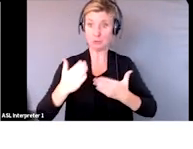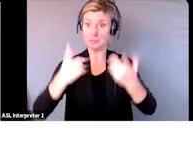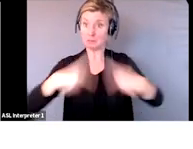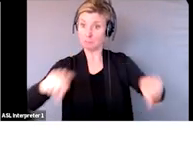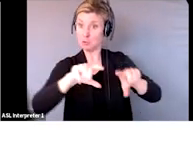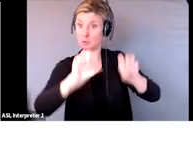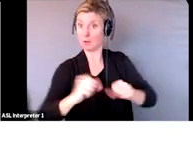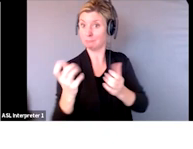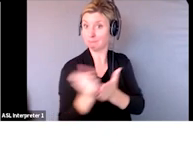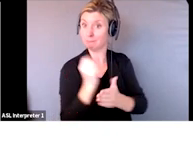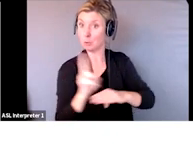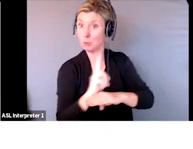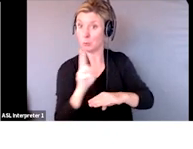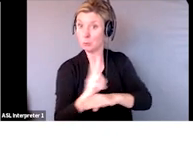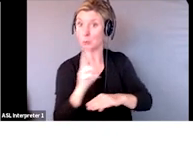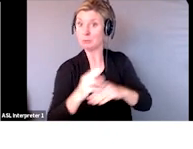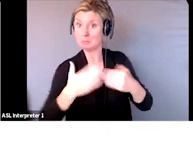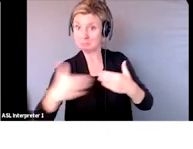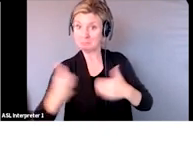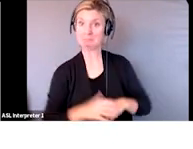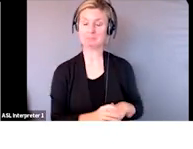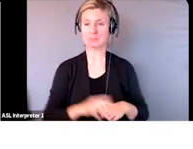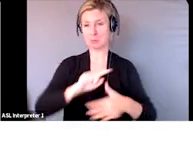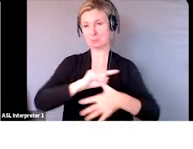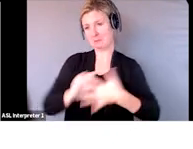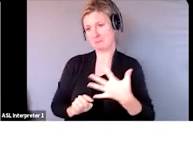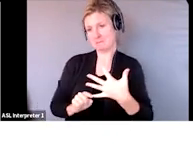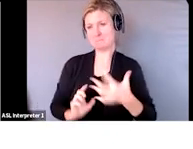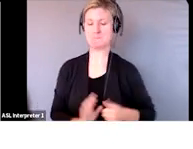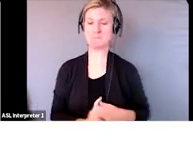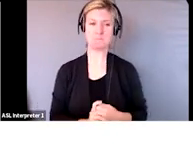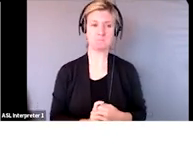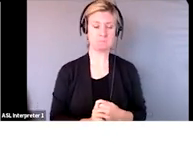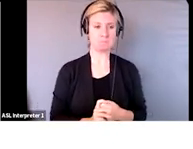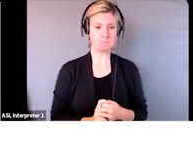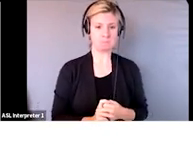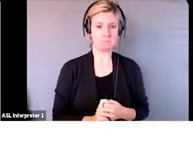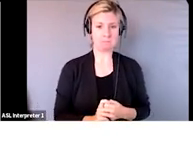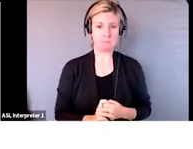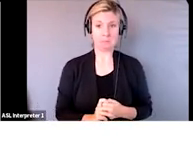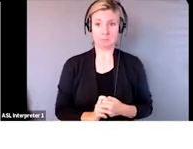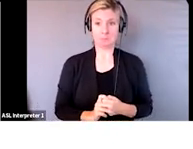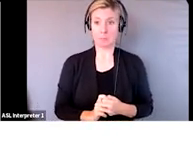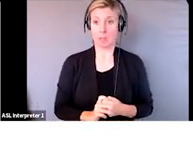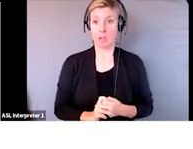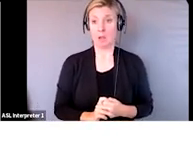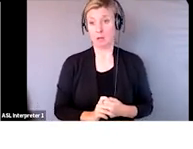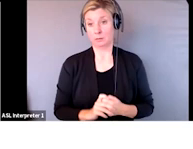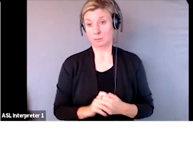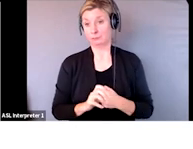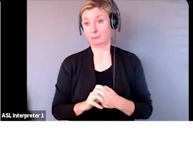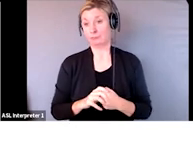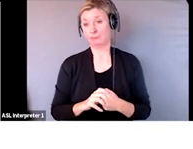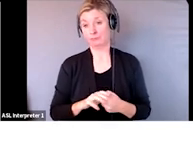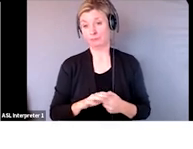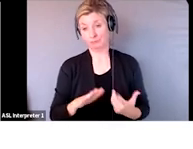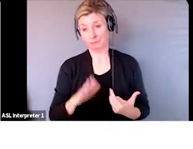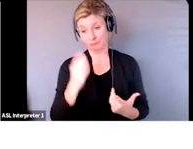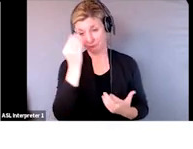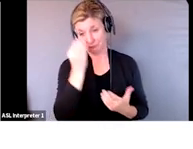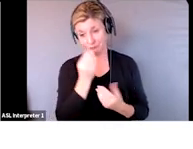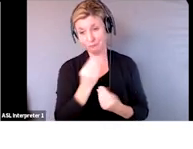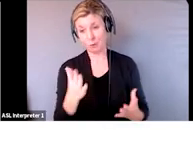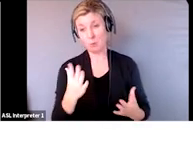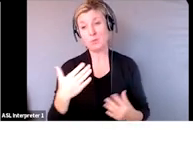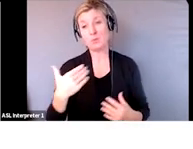you may have. I will say that we have a lot of subject matter to cover in a short period of time.